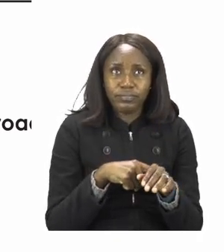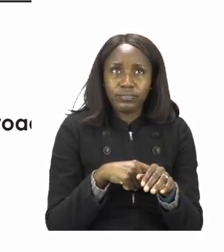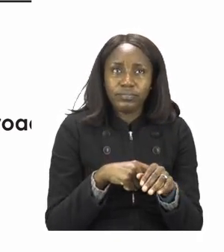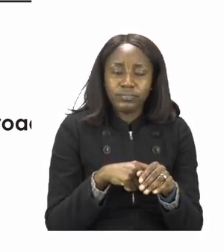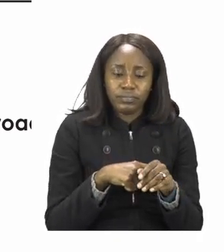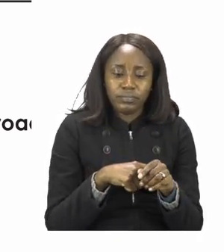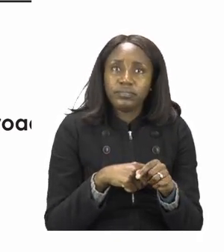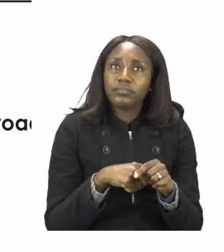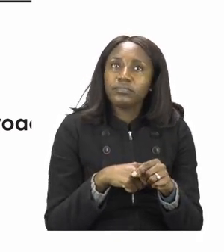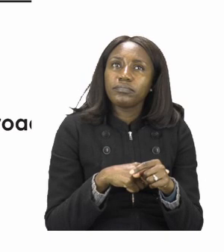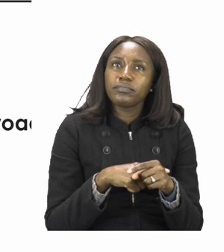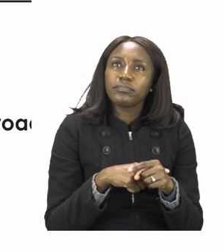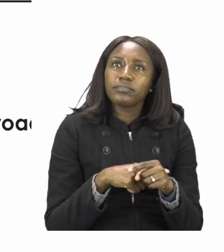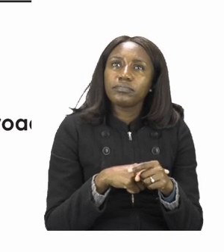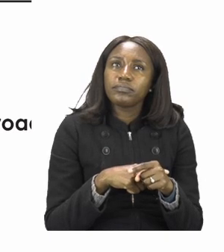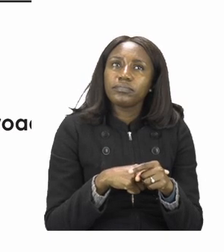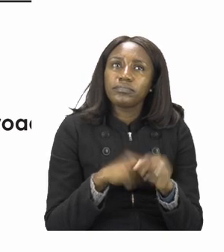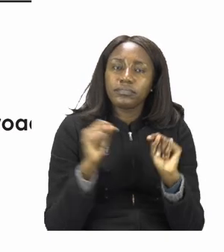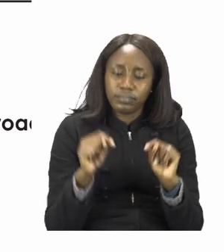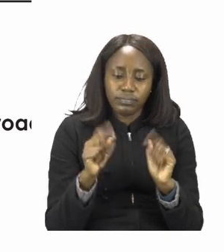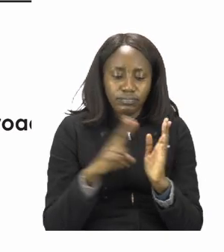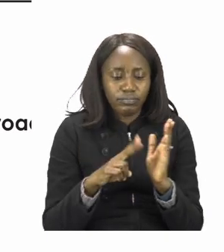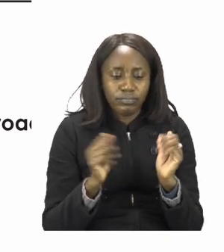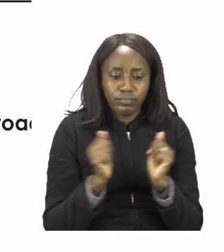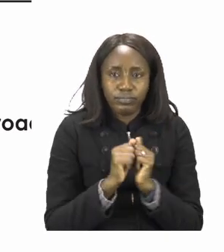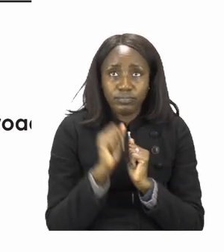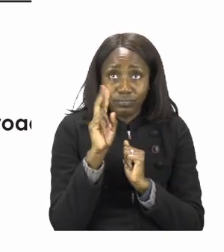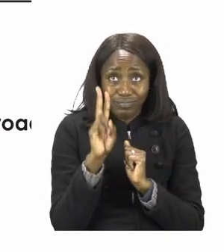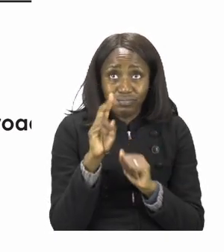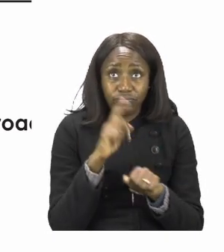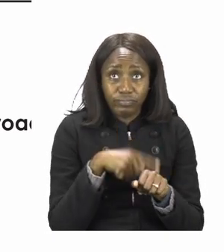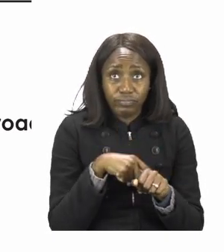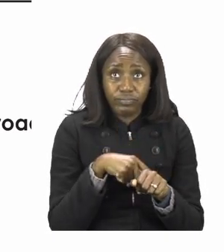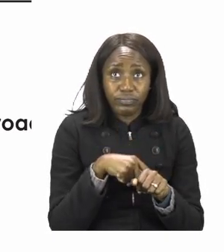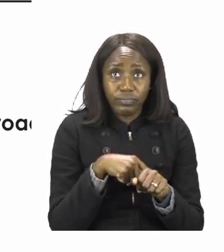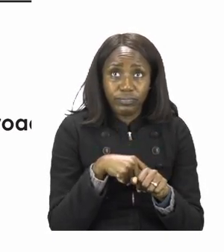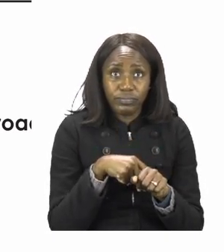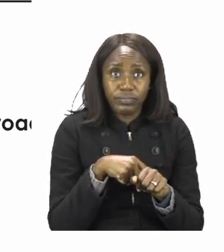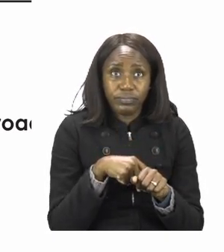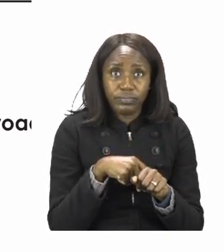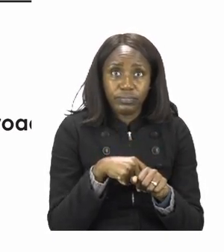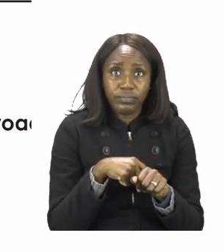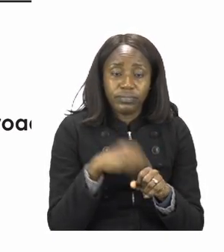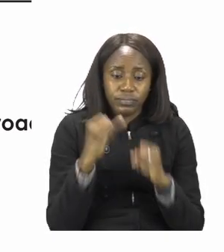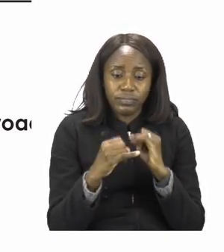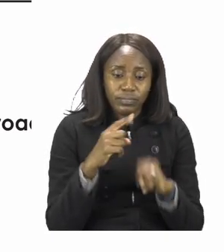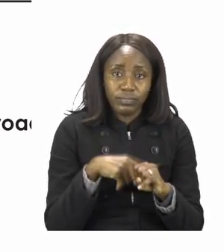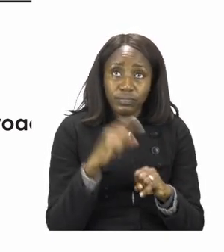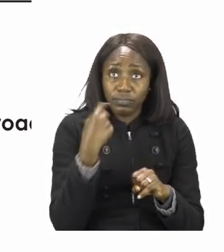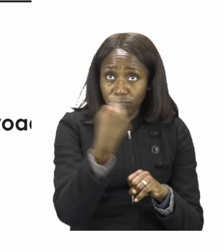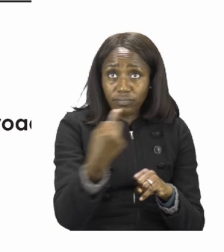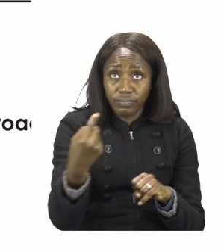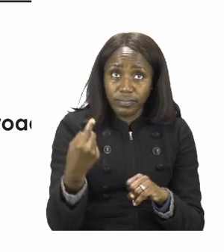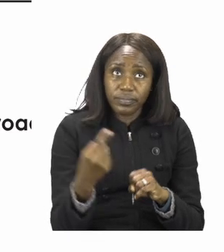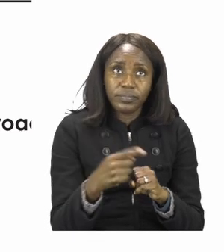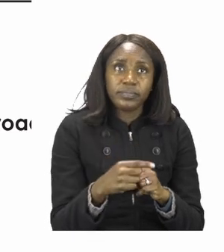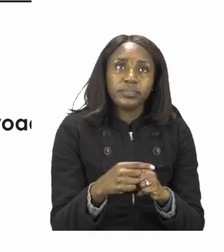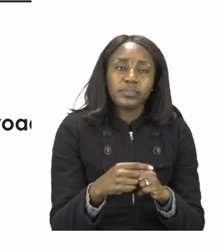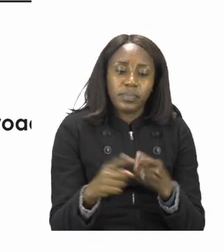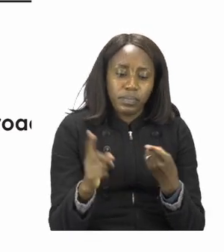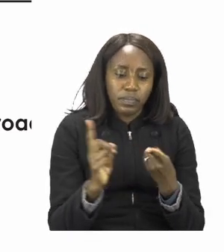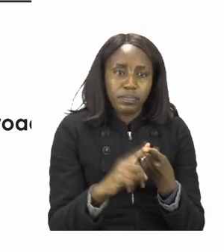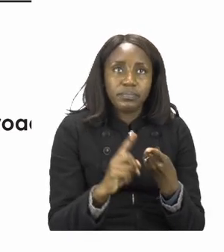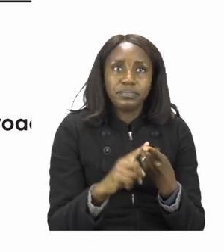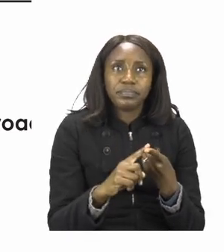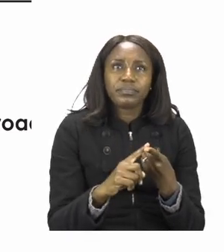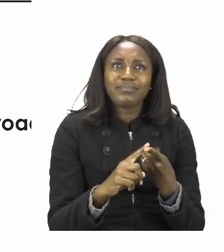We're going to read them twice together, and then the last time you're going to read after you have answered them. Number